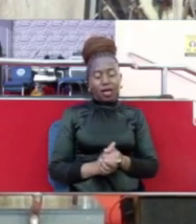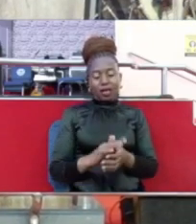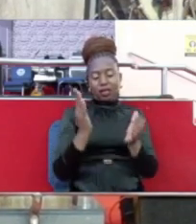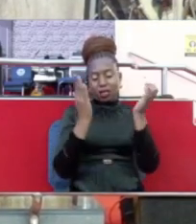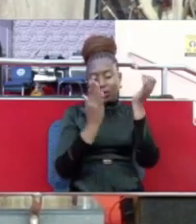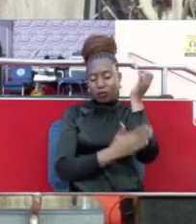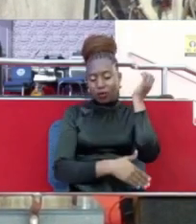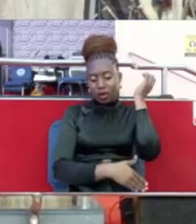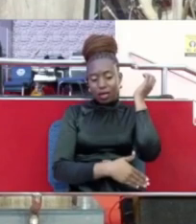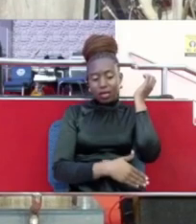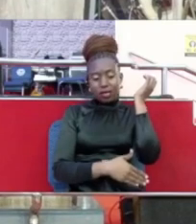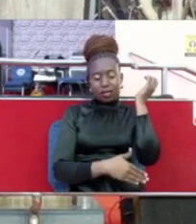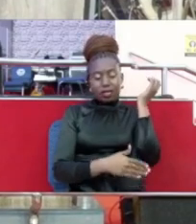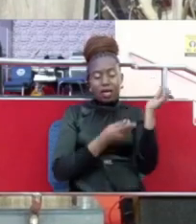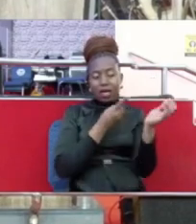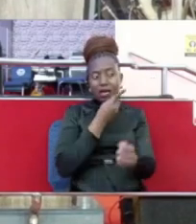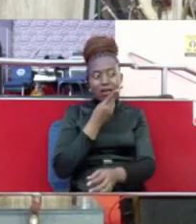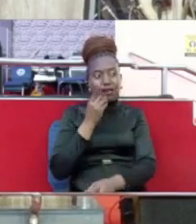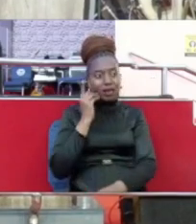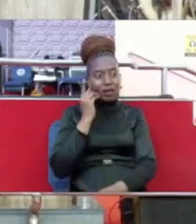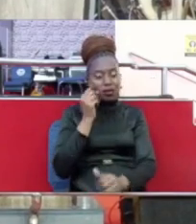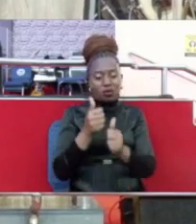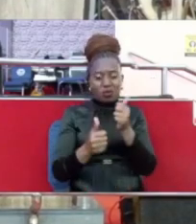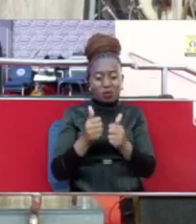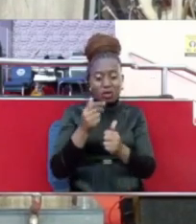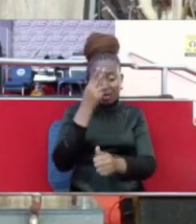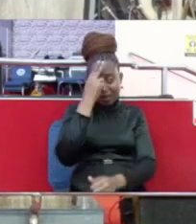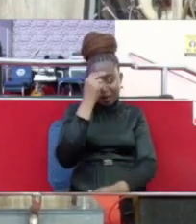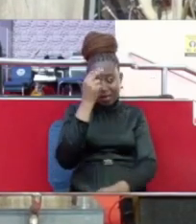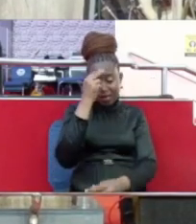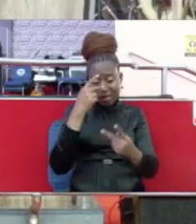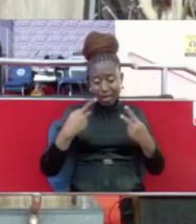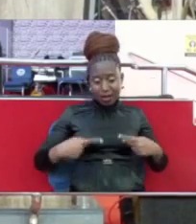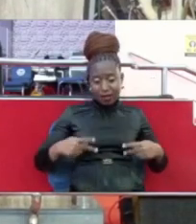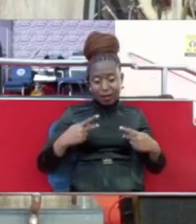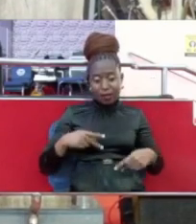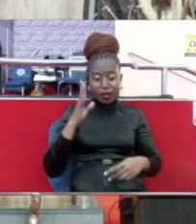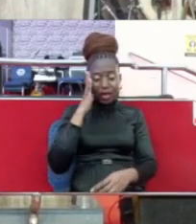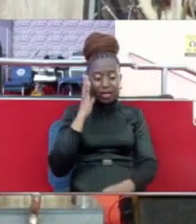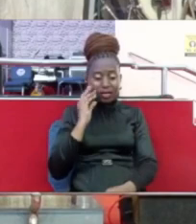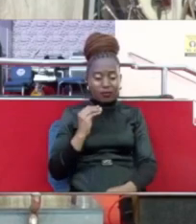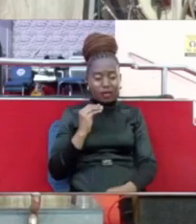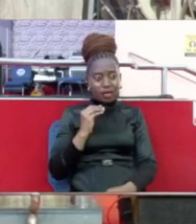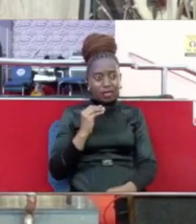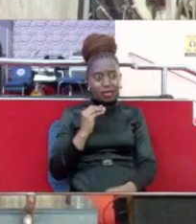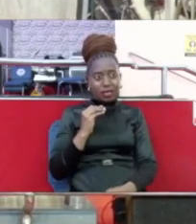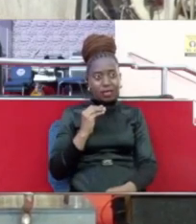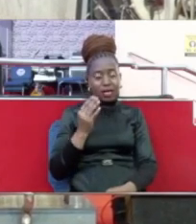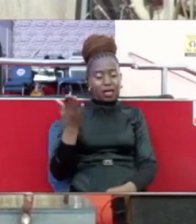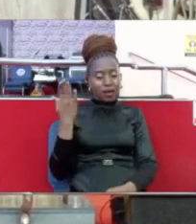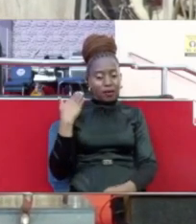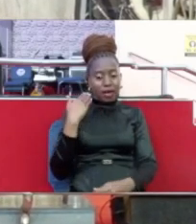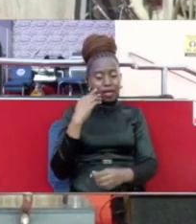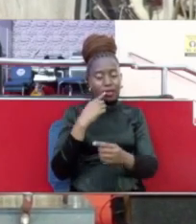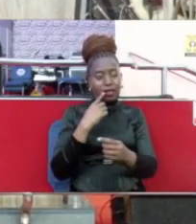the Messiah have faced in 100 years. Na ilikuwa ni kiangazi kibaya zaidi ambao wamasai wamepitia kwa miaka 100.